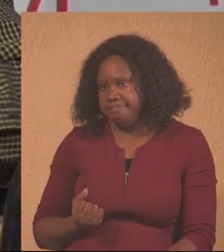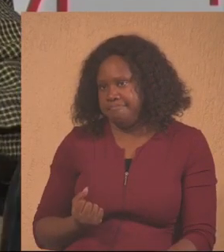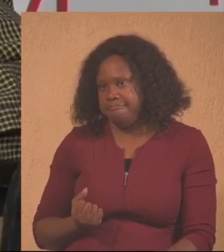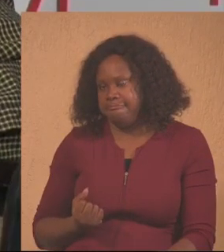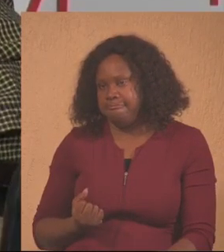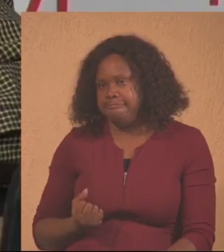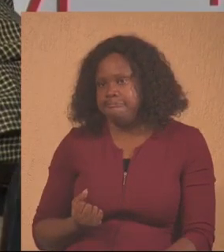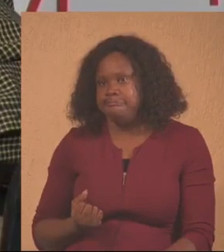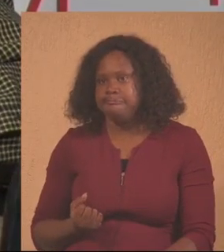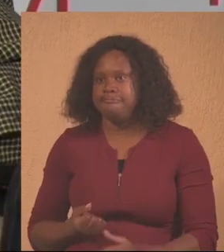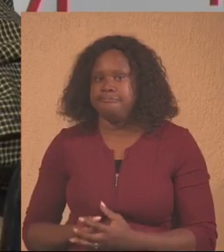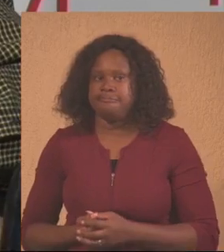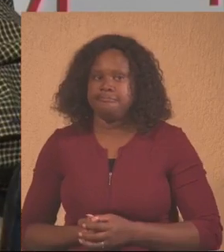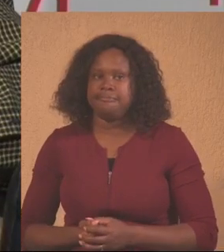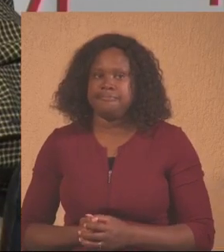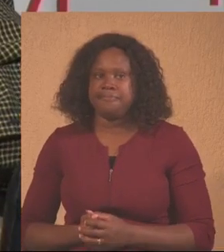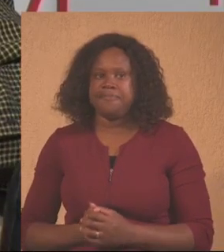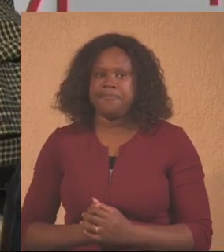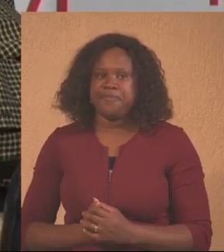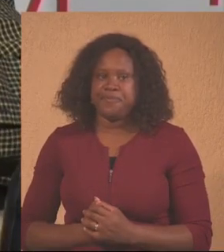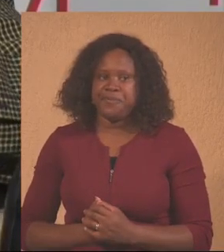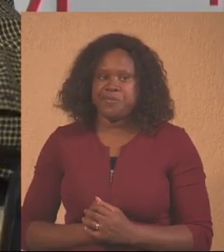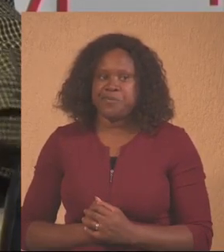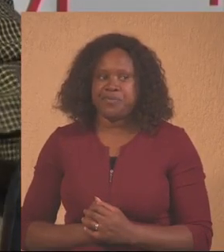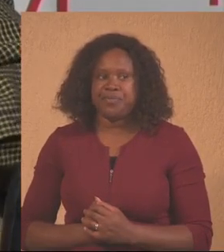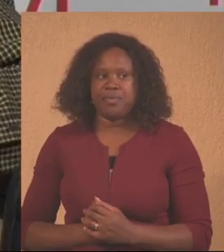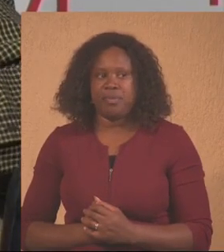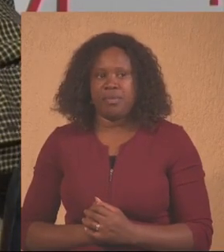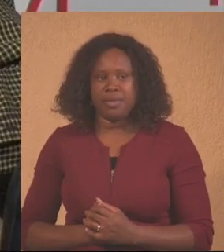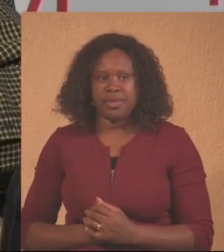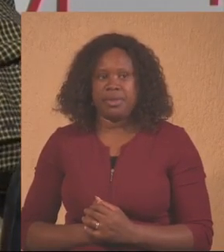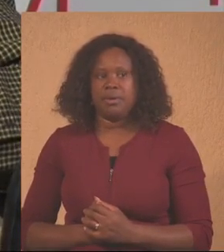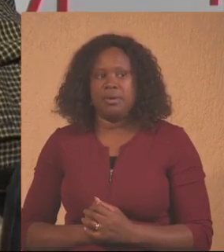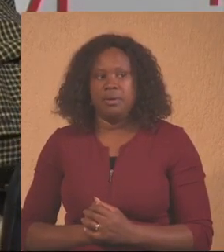suspects that maybe they should have